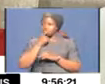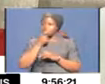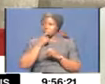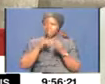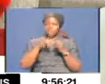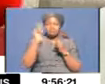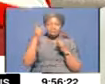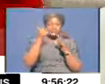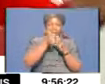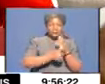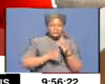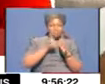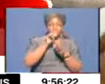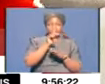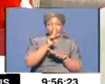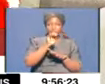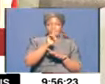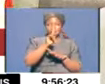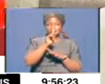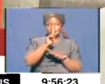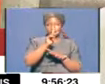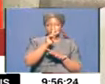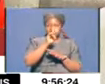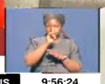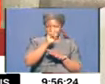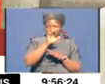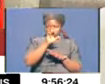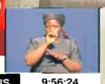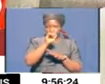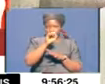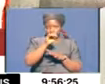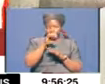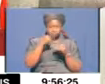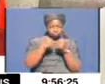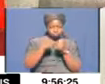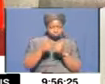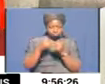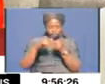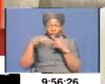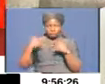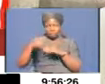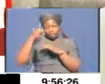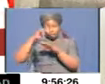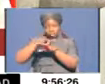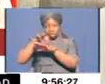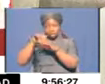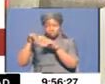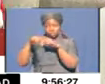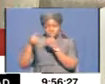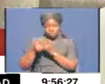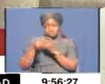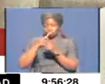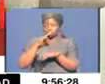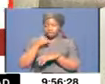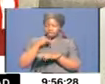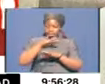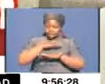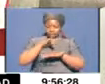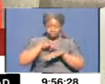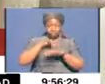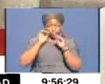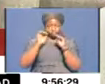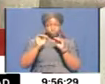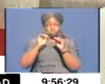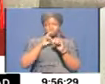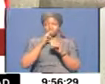in Kikoso Games, I was playing for the national team, so the time was not so much on my side. But there are bits and